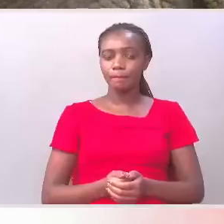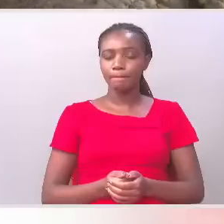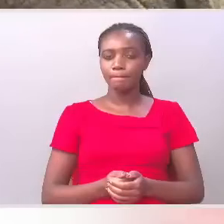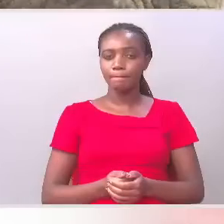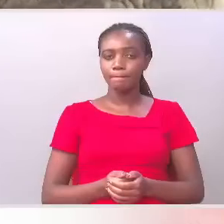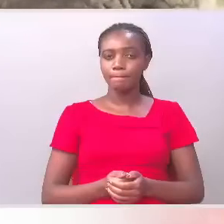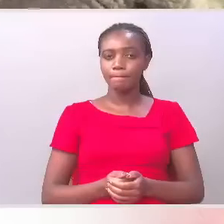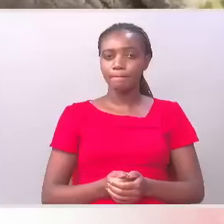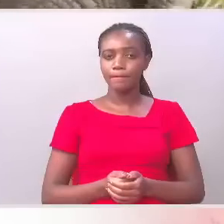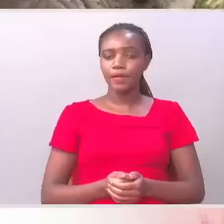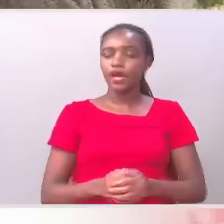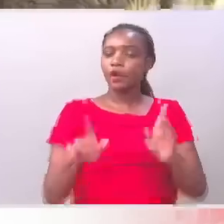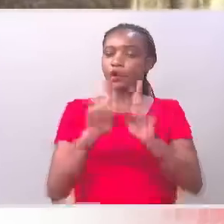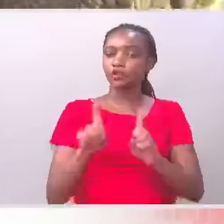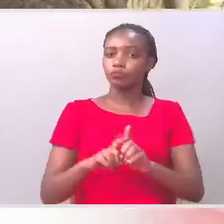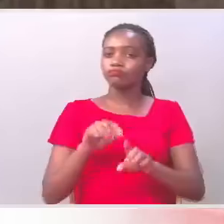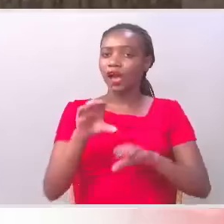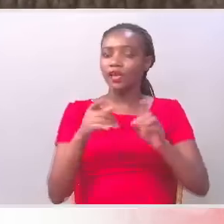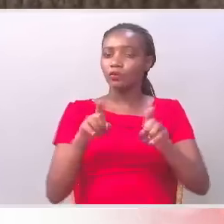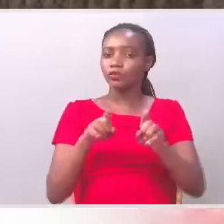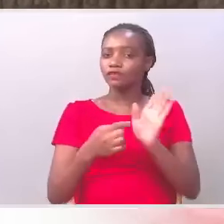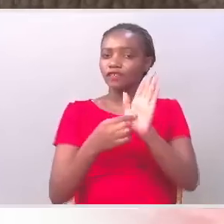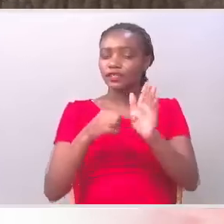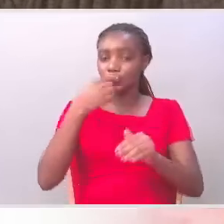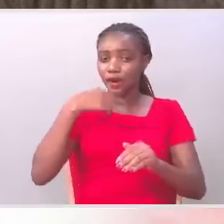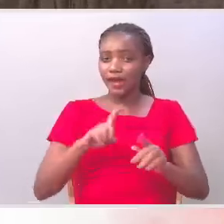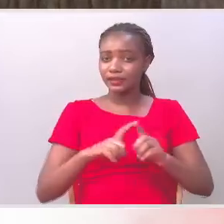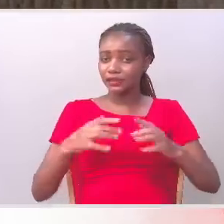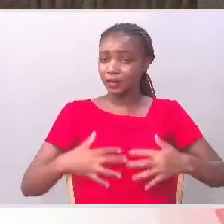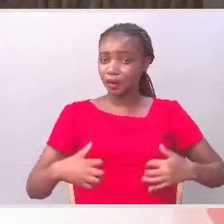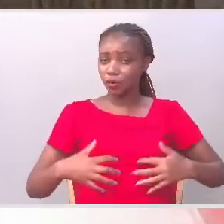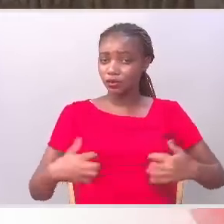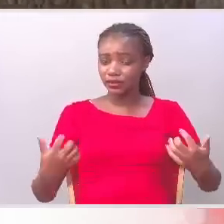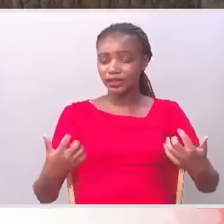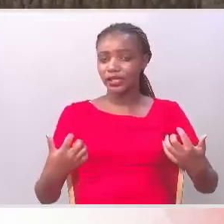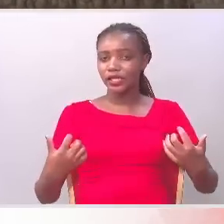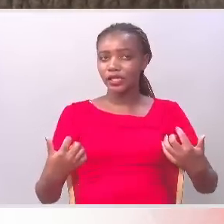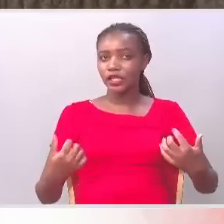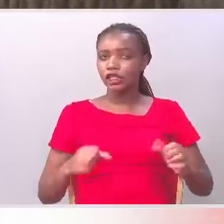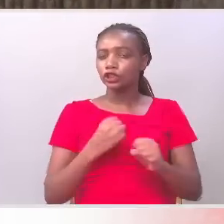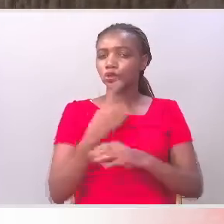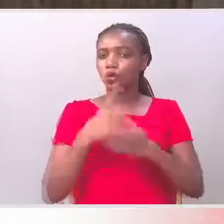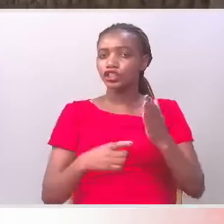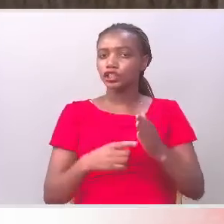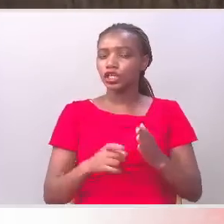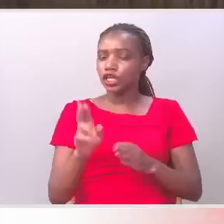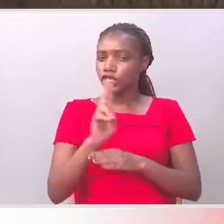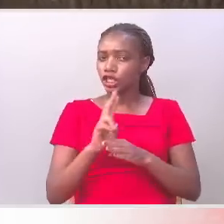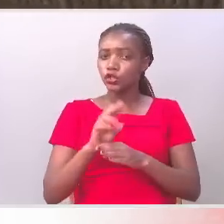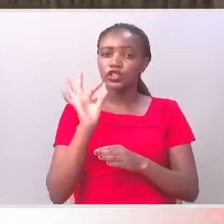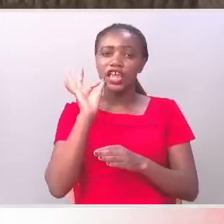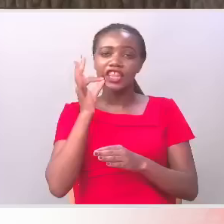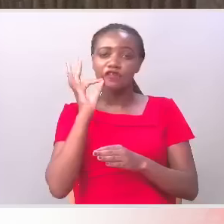wildlife. Elephants and baboons, they feed on the fruits of